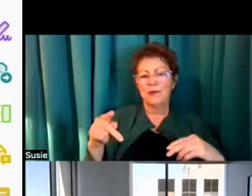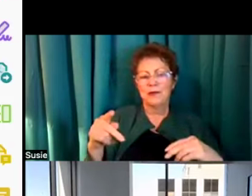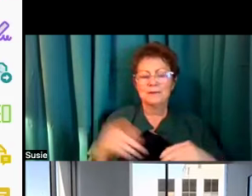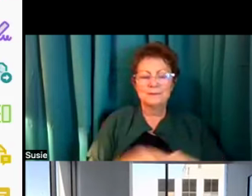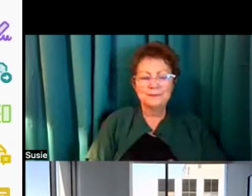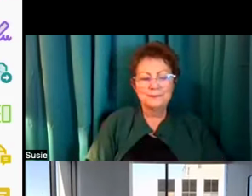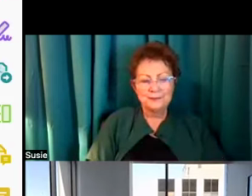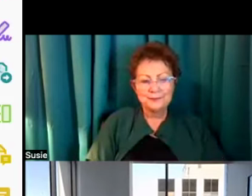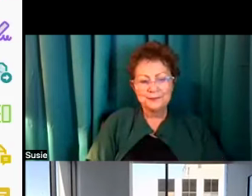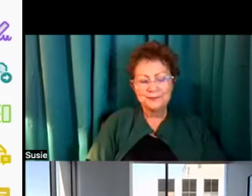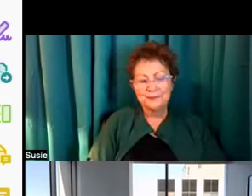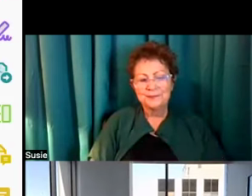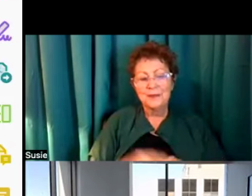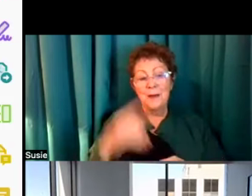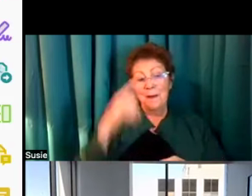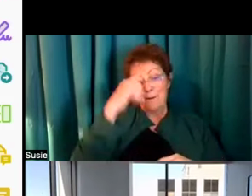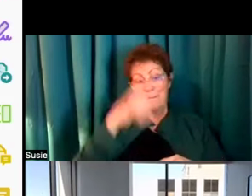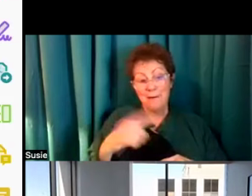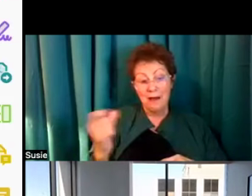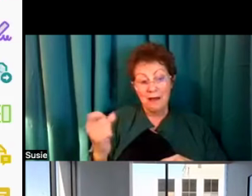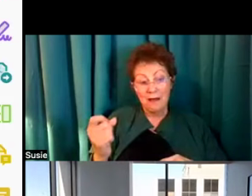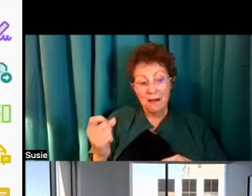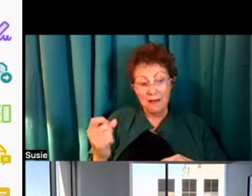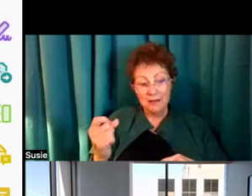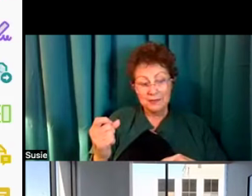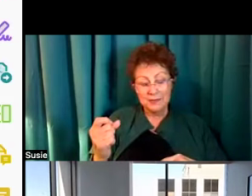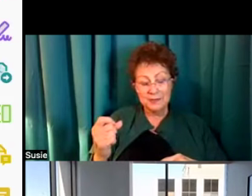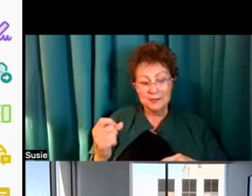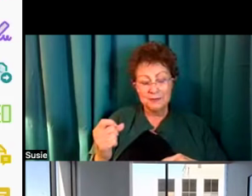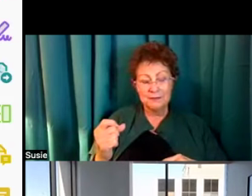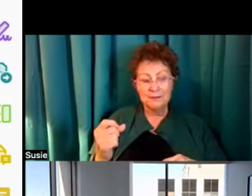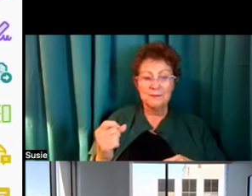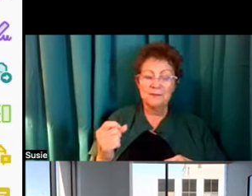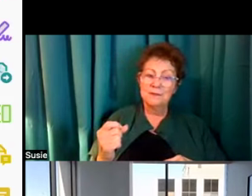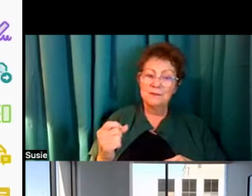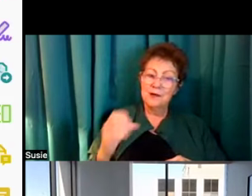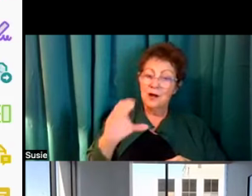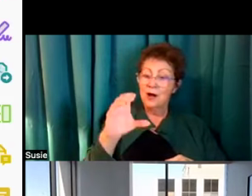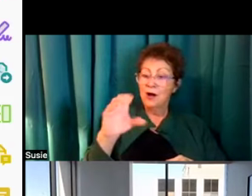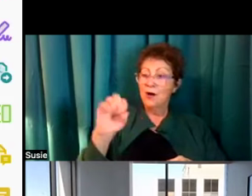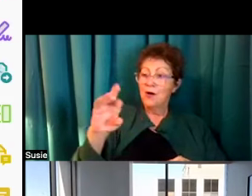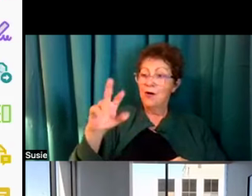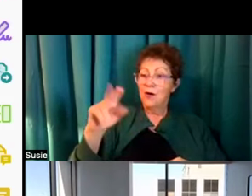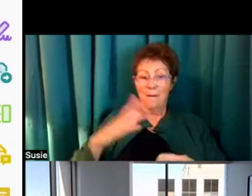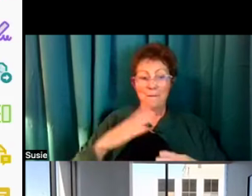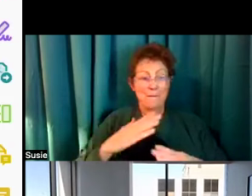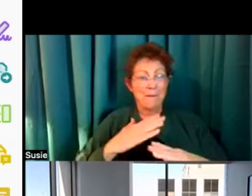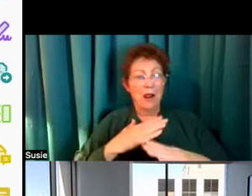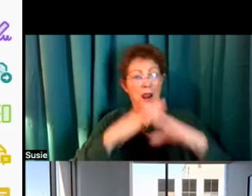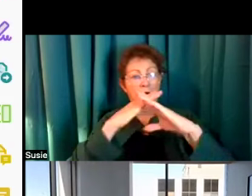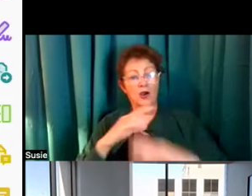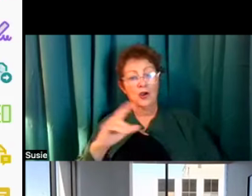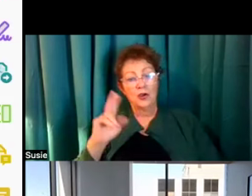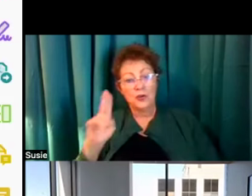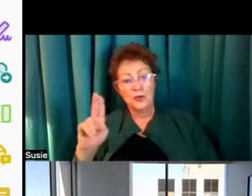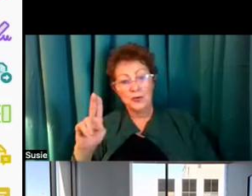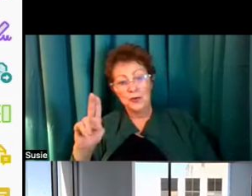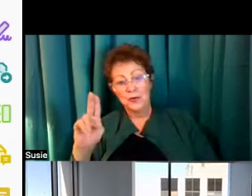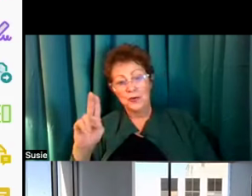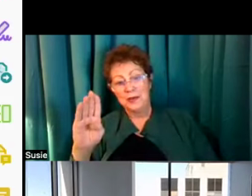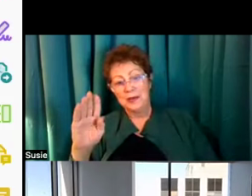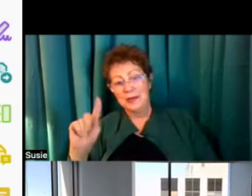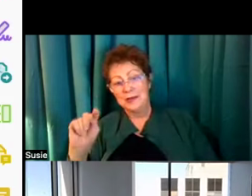LLC taxed as a corporation, because a corporation effectively blocks UBTI. It'll pay